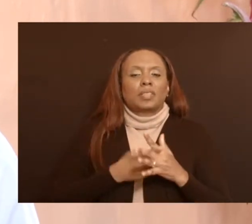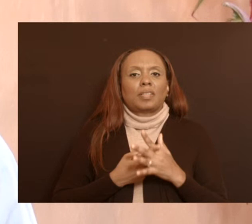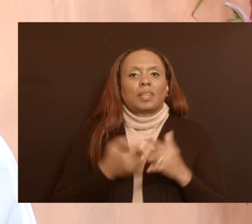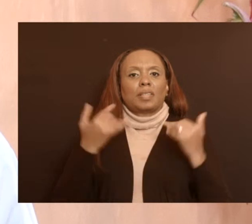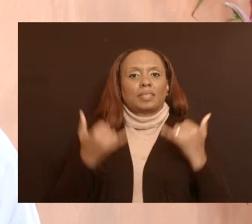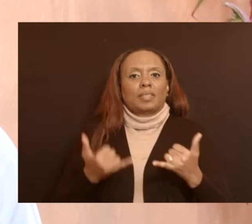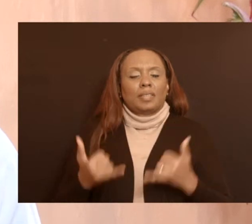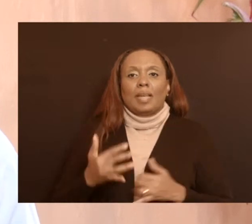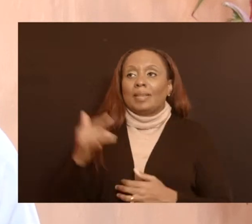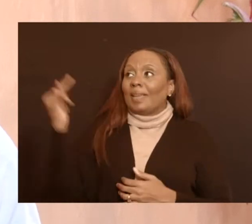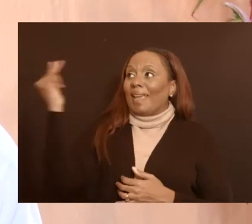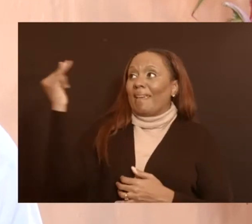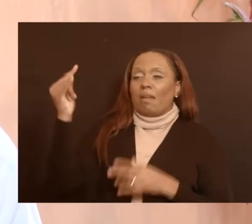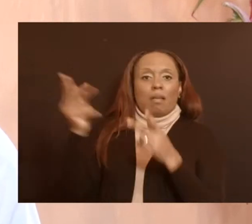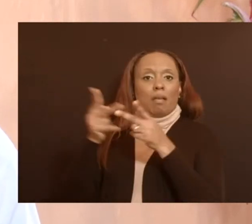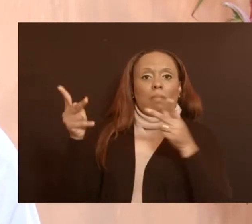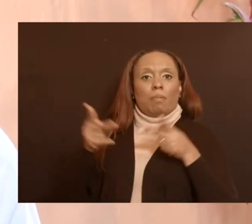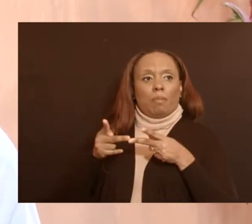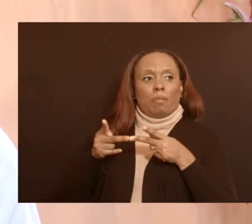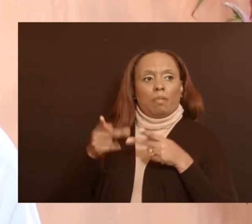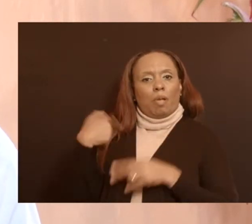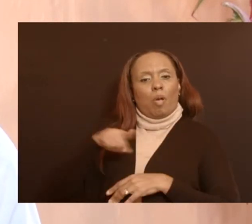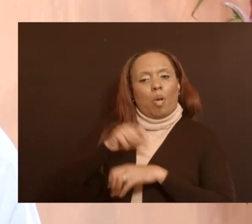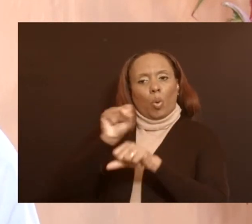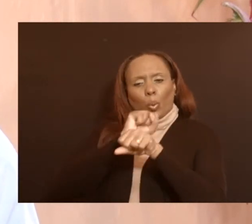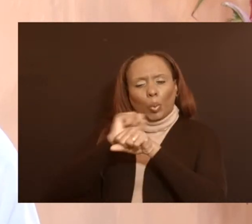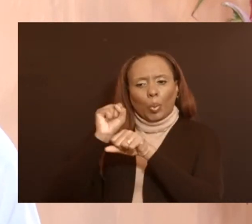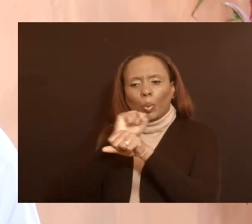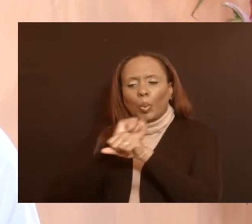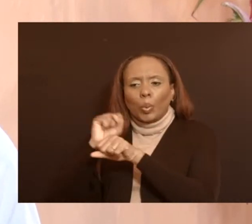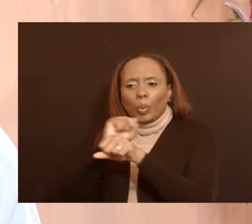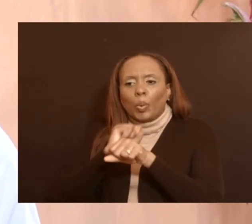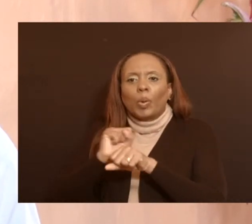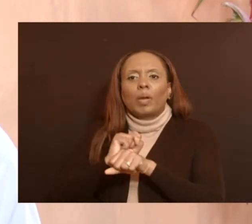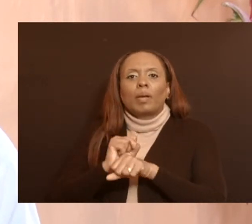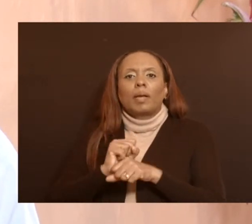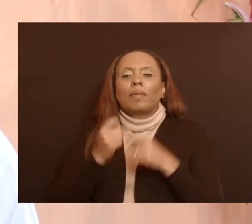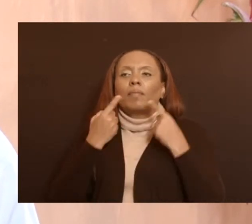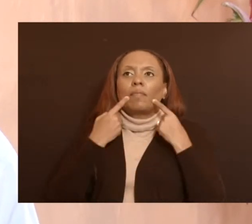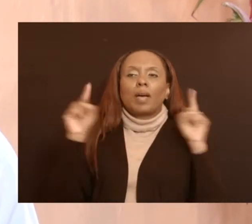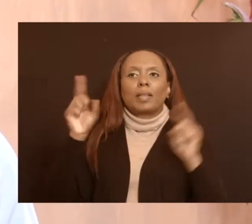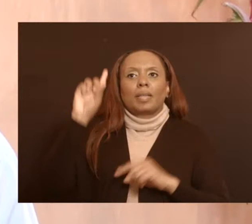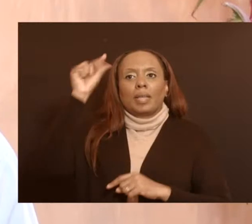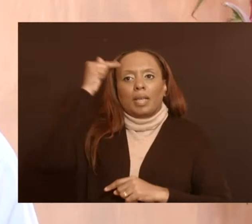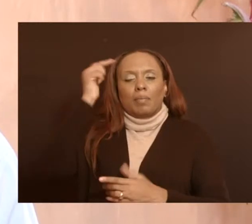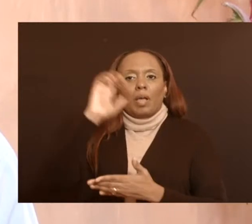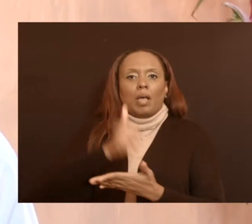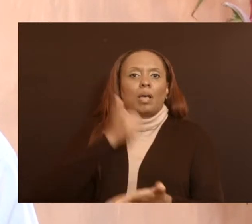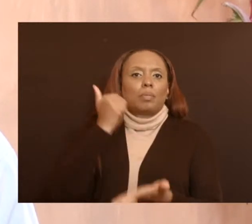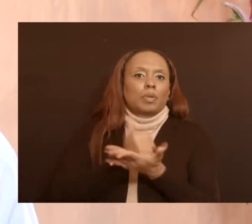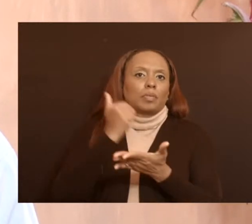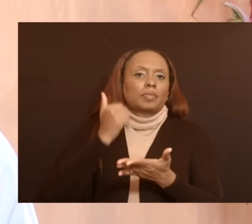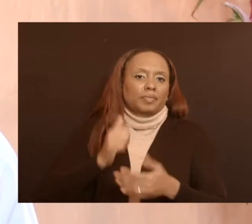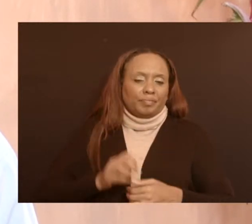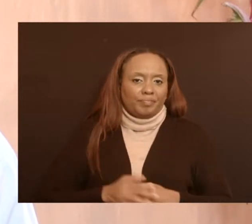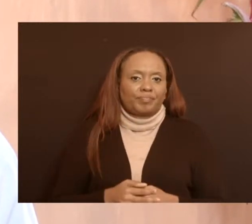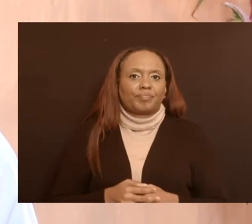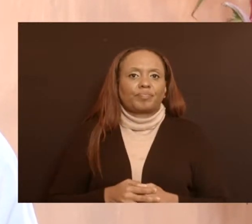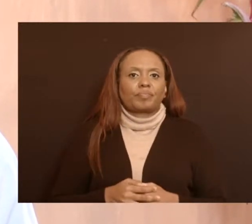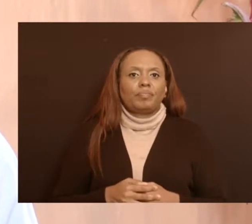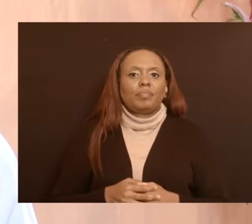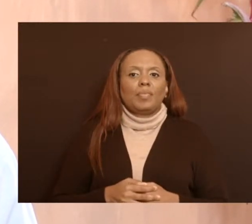airport. But this is one that we've been working on and was approved by Cabinet. It carries